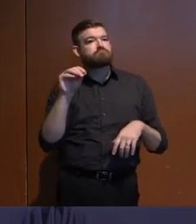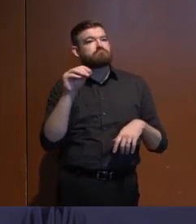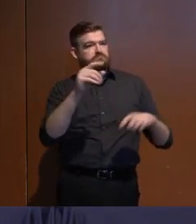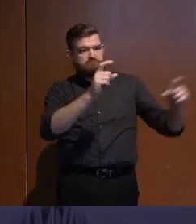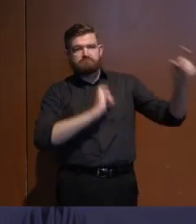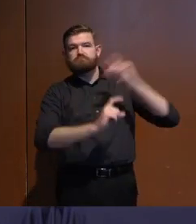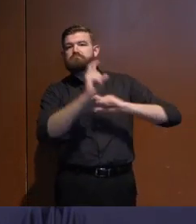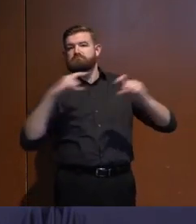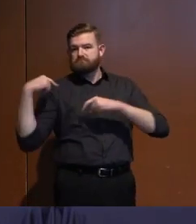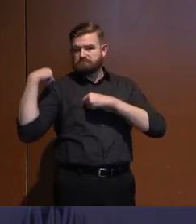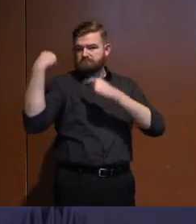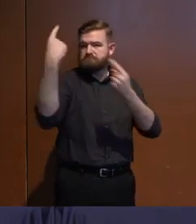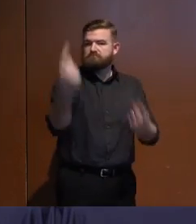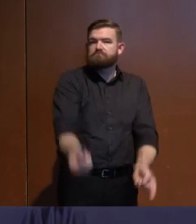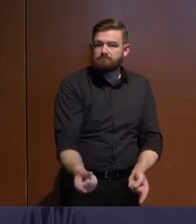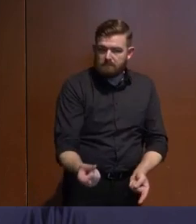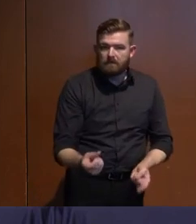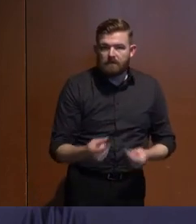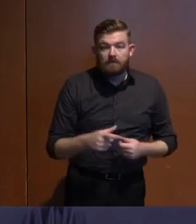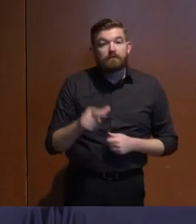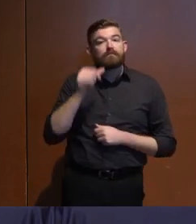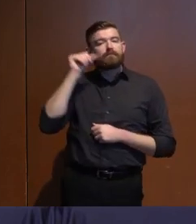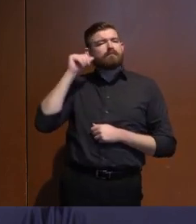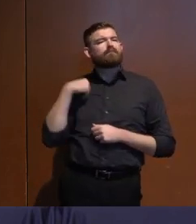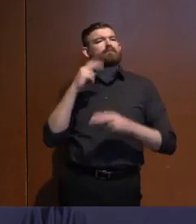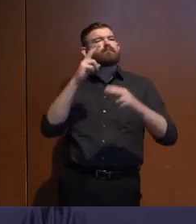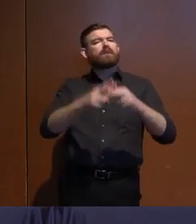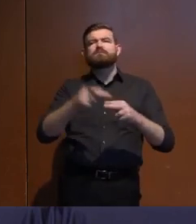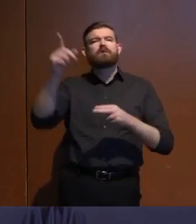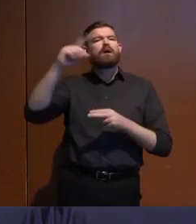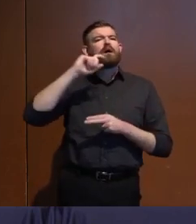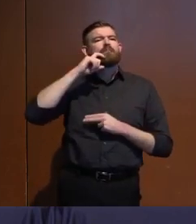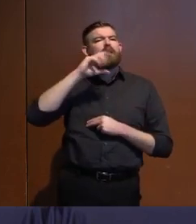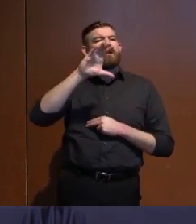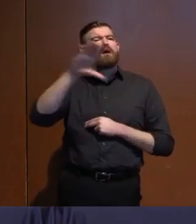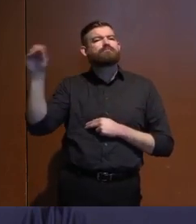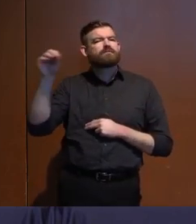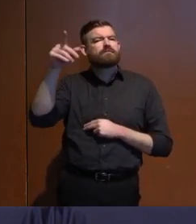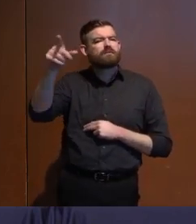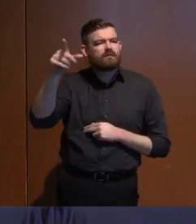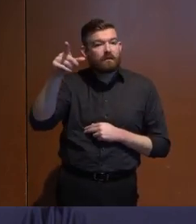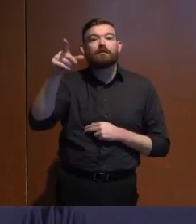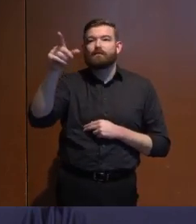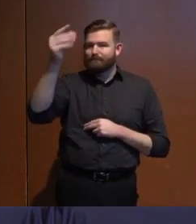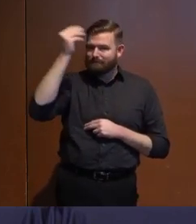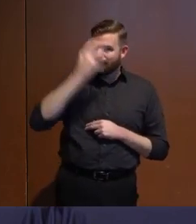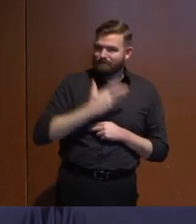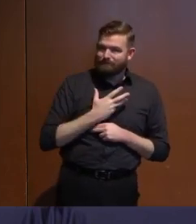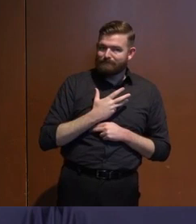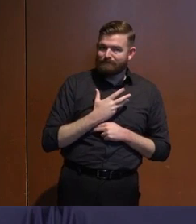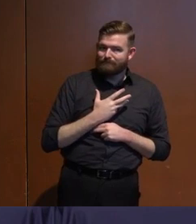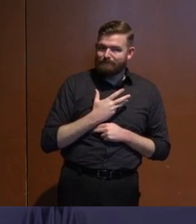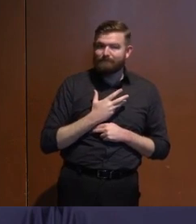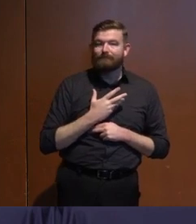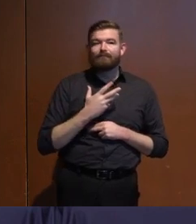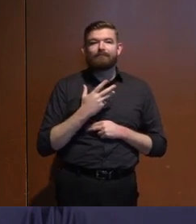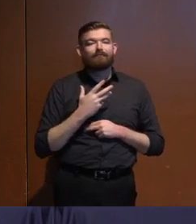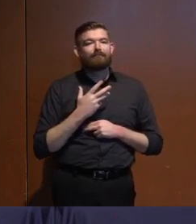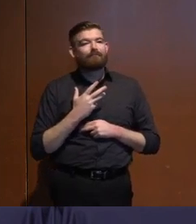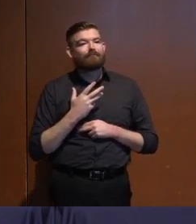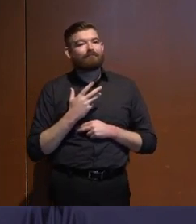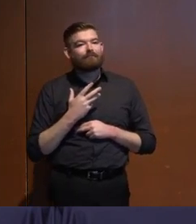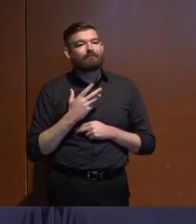we were together yesterday, I mentioned Apple already. Apple has informed me through the offices of Tim Cook and Lisa Jackson,